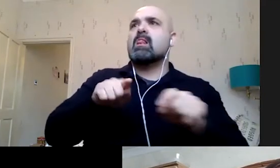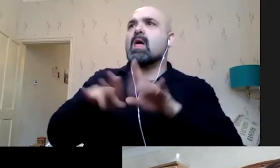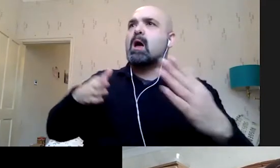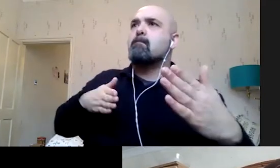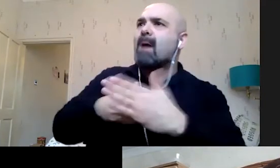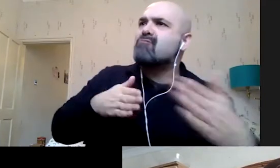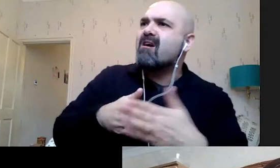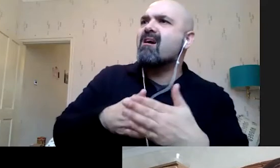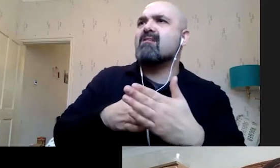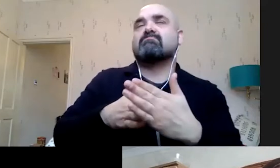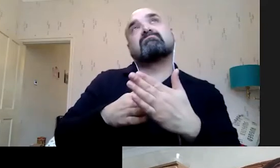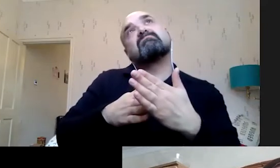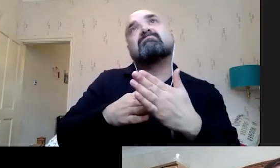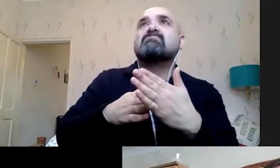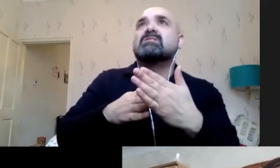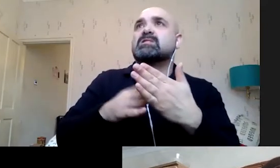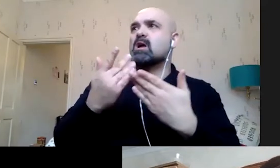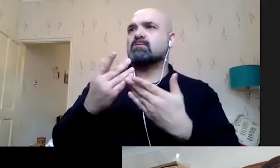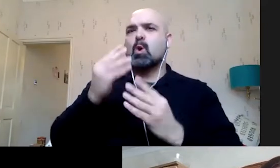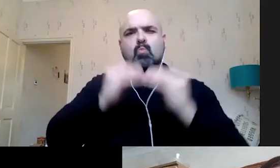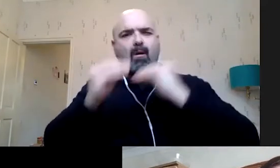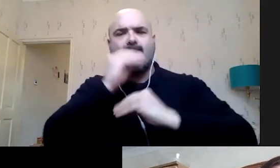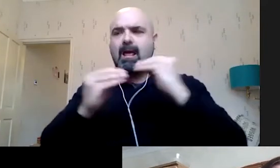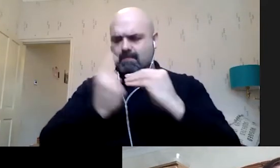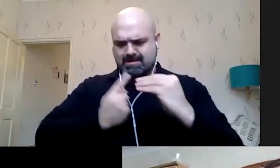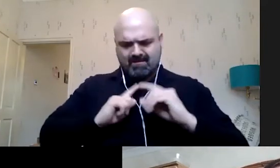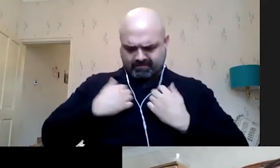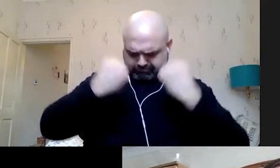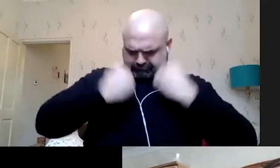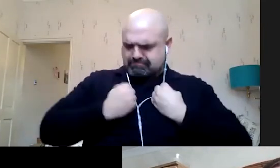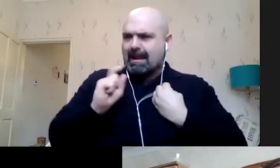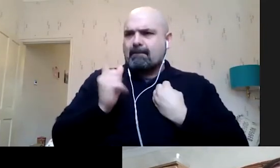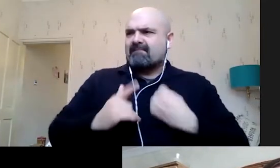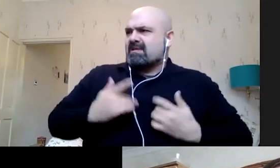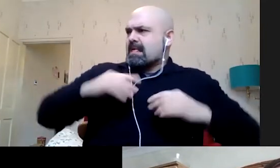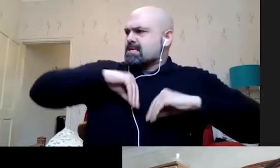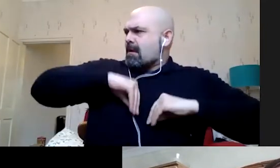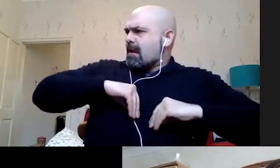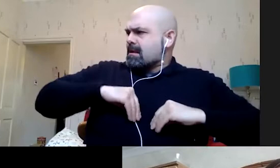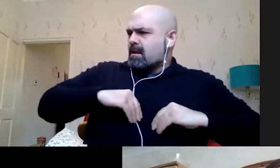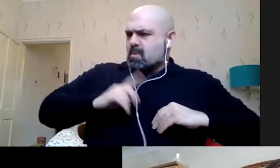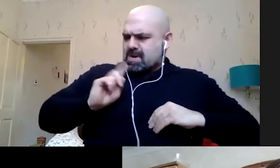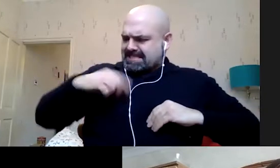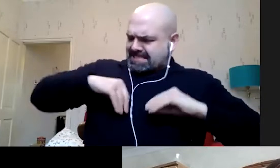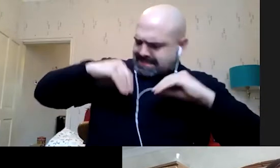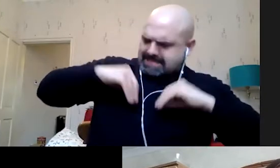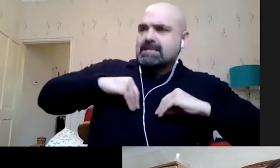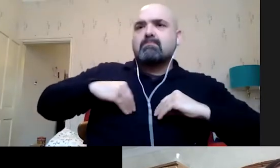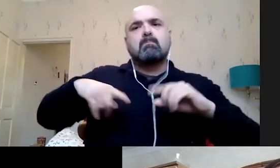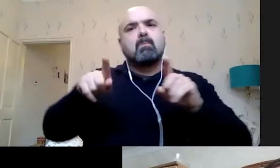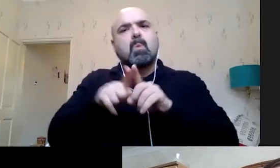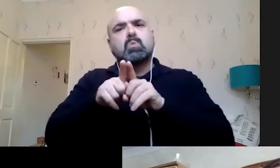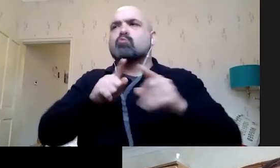to firstly working out what's happening to themselves and understanding their own feelings, but then actually trying